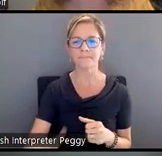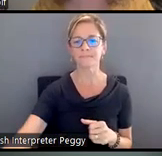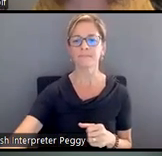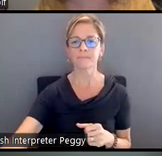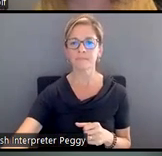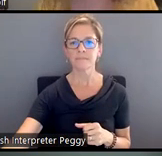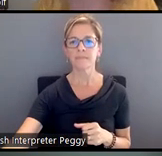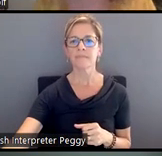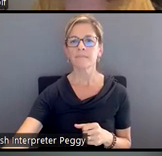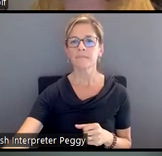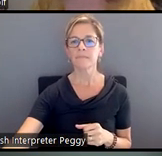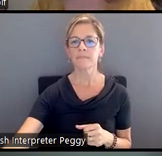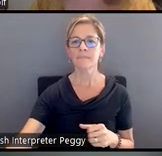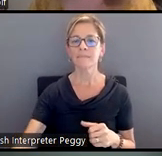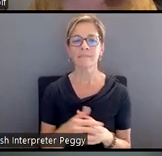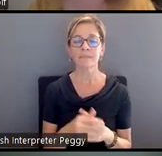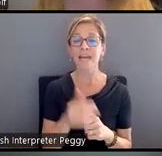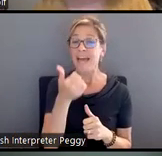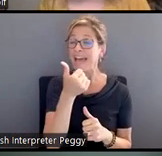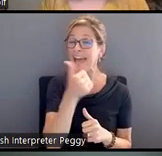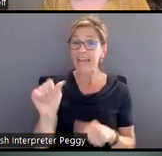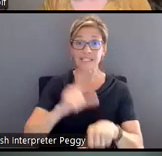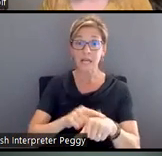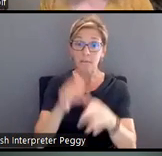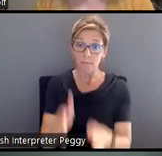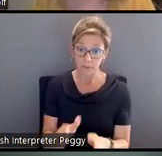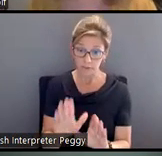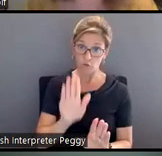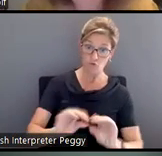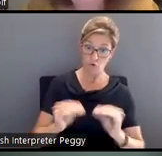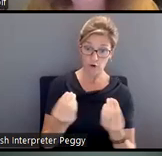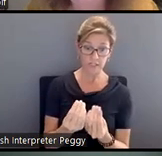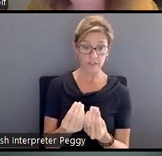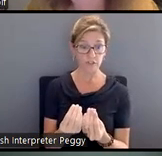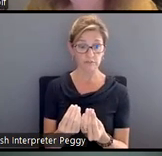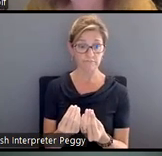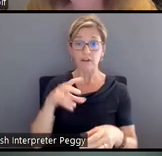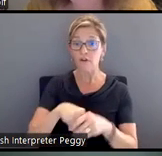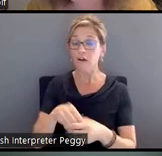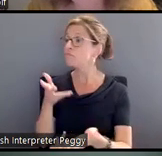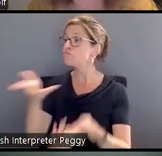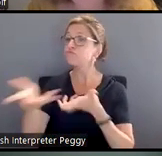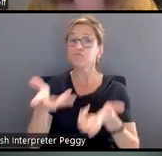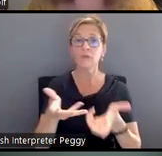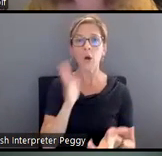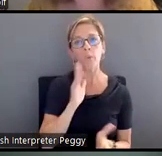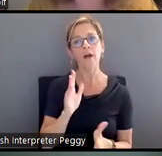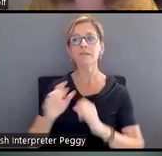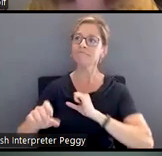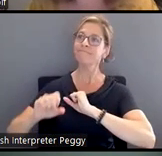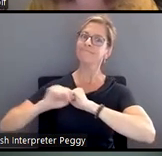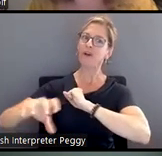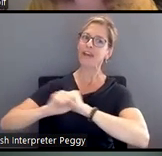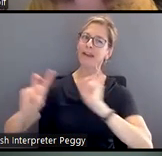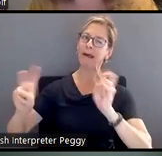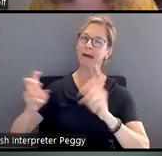organization has basically will let them know that what your organization is about. Whether